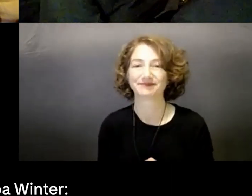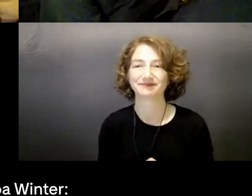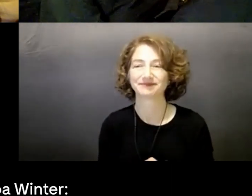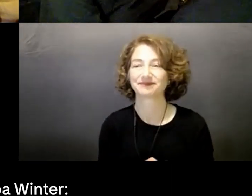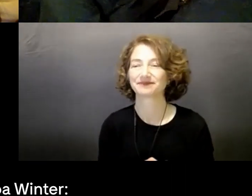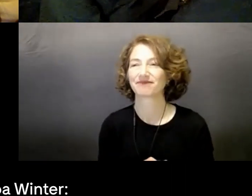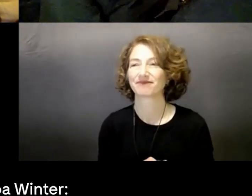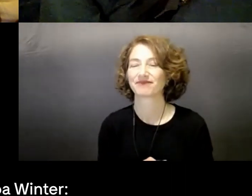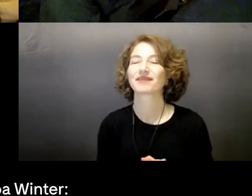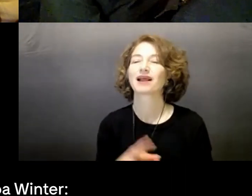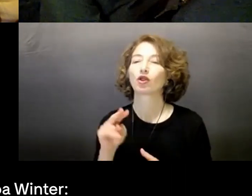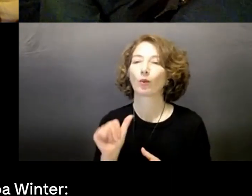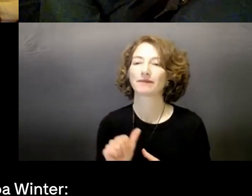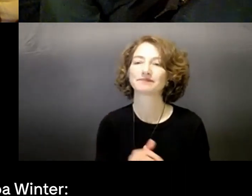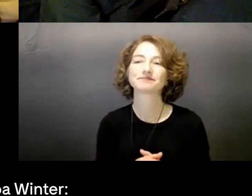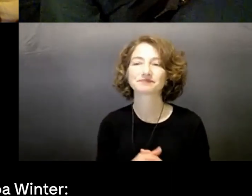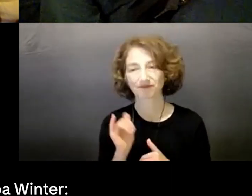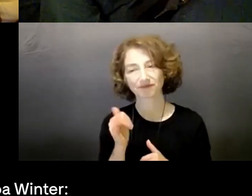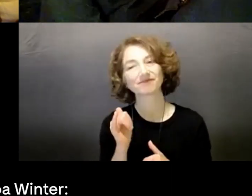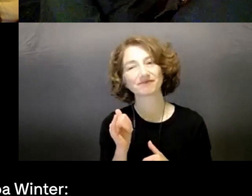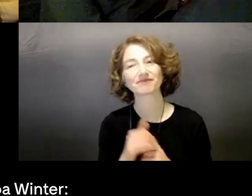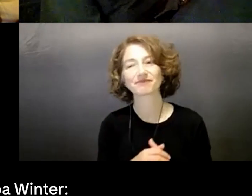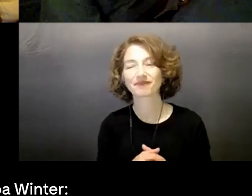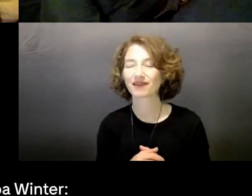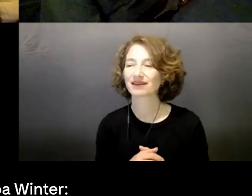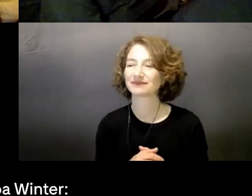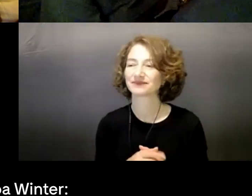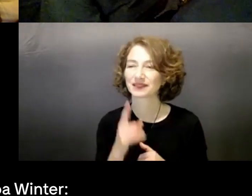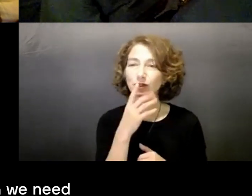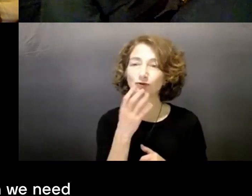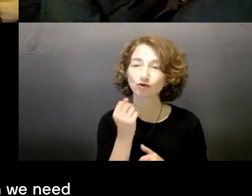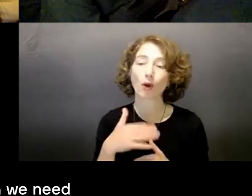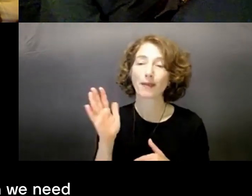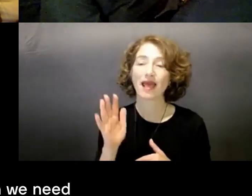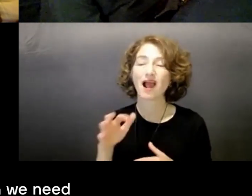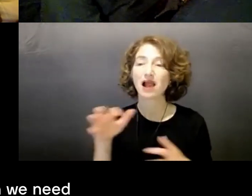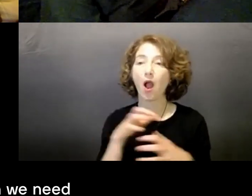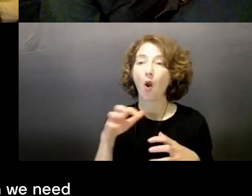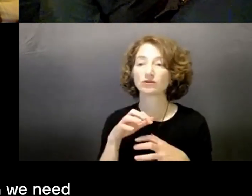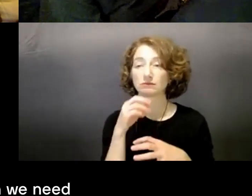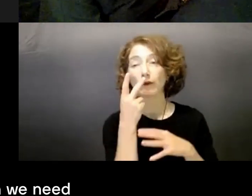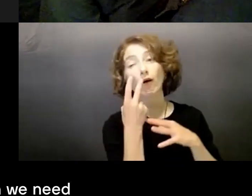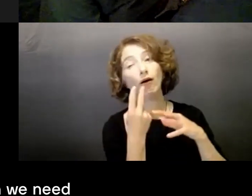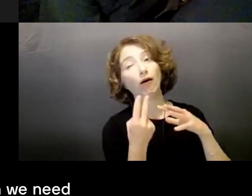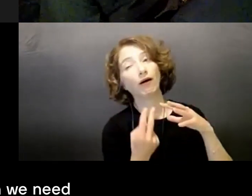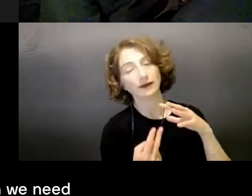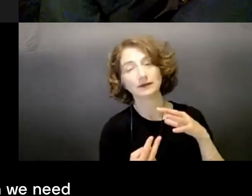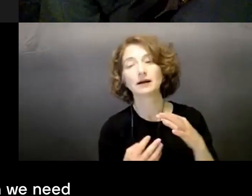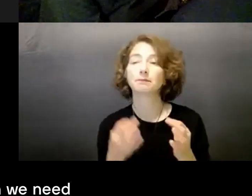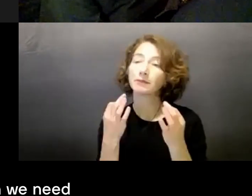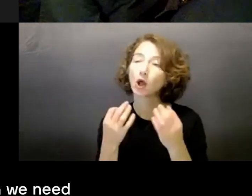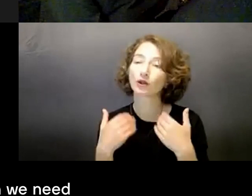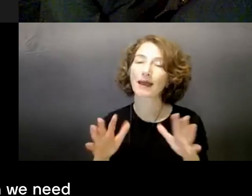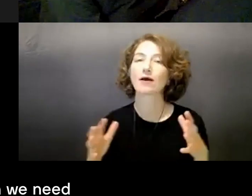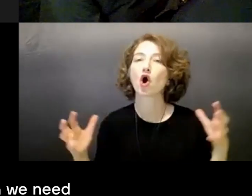Yeah, maybe it's a bit about, if we want to go deeper into the mass, then we need kind of like